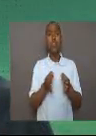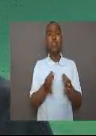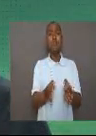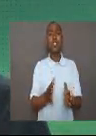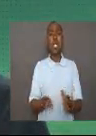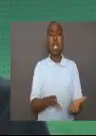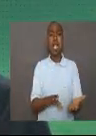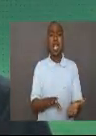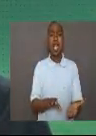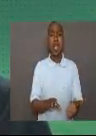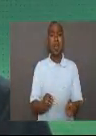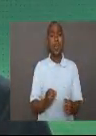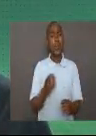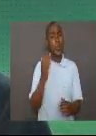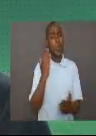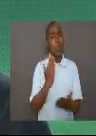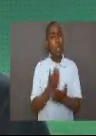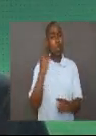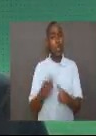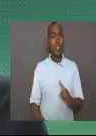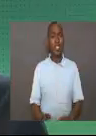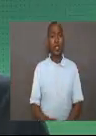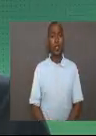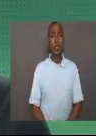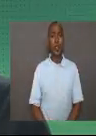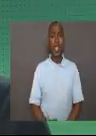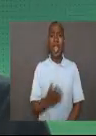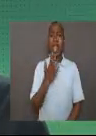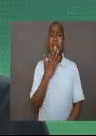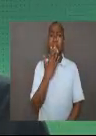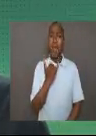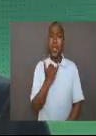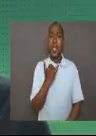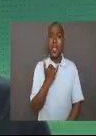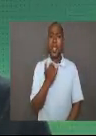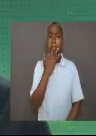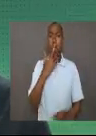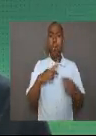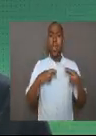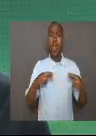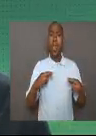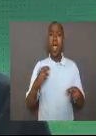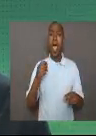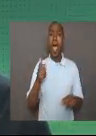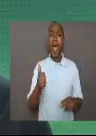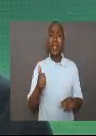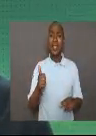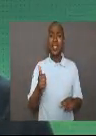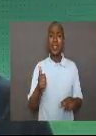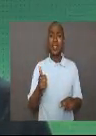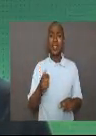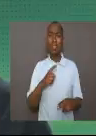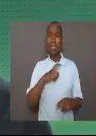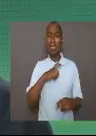Students, why do arteries have thick, elastic walls? Please